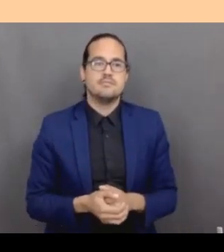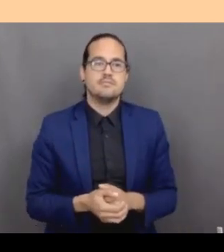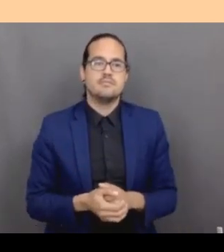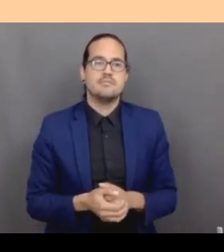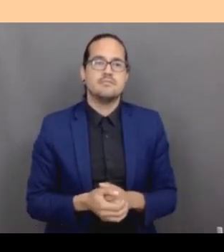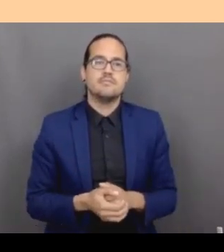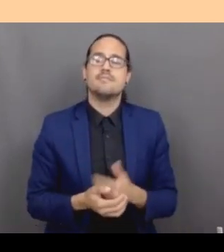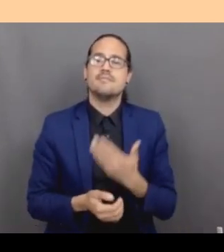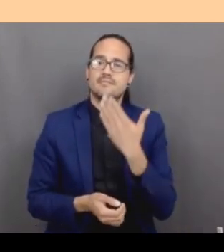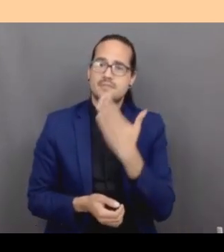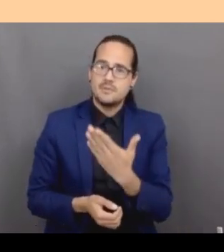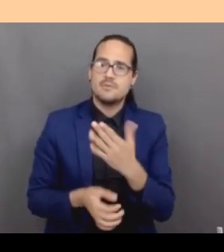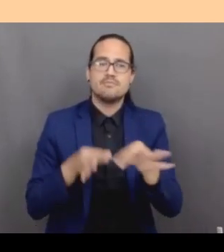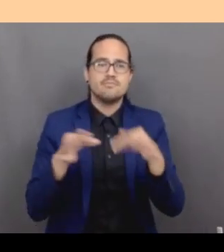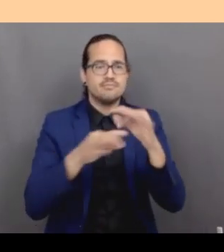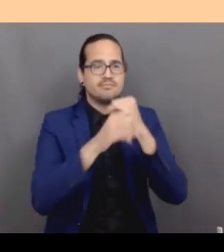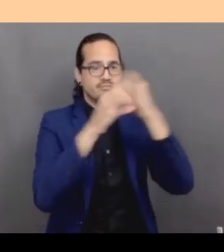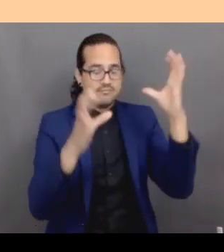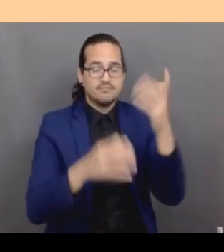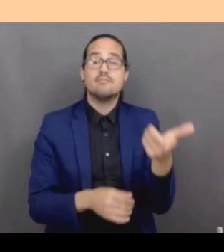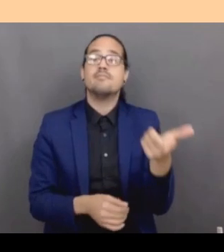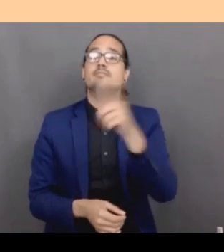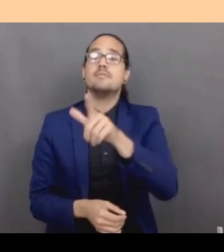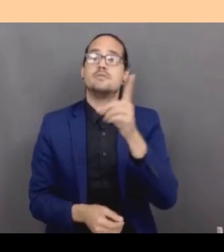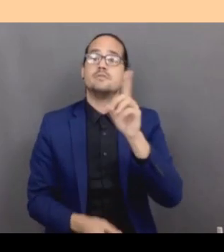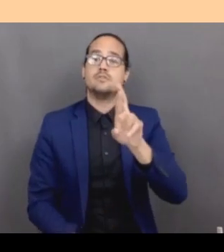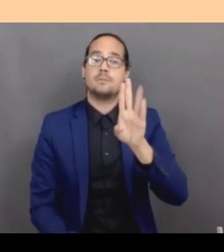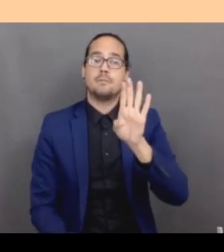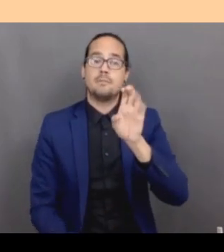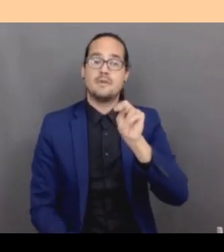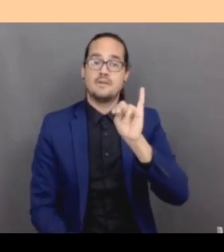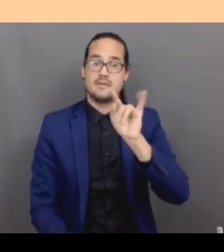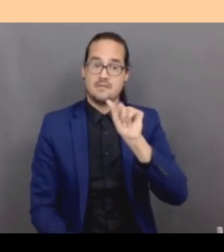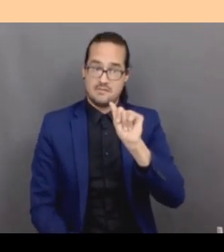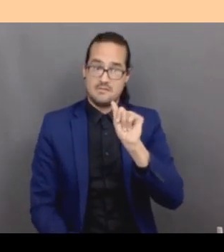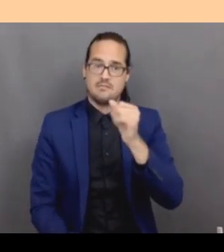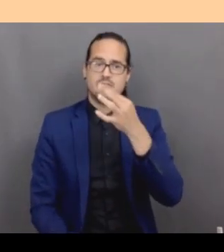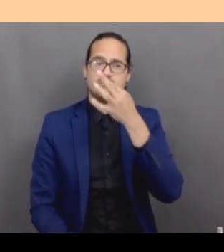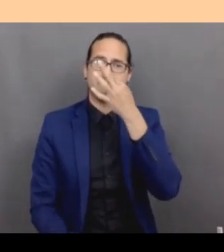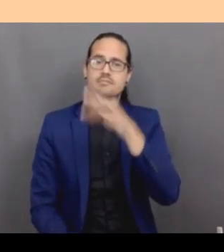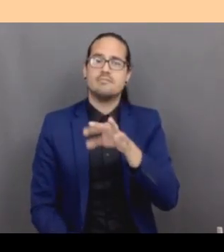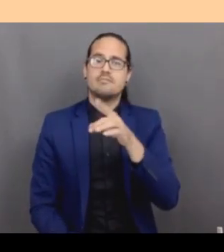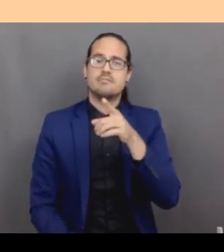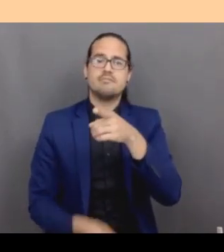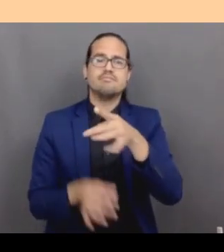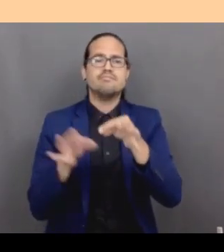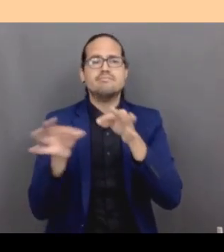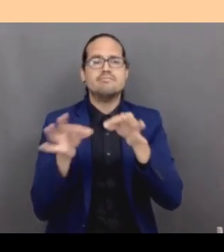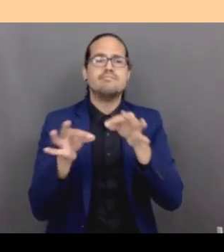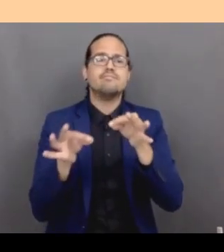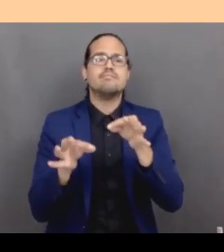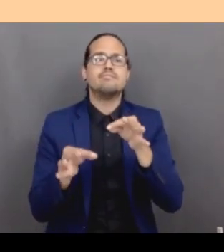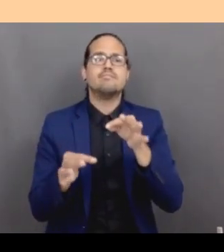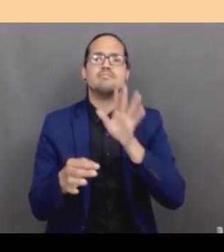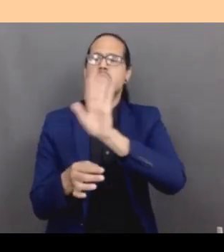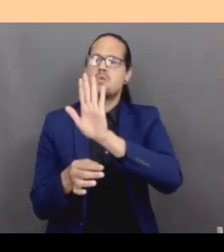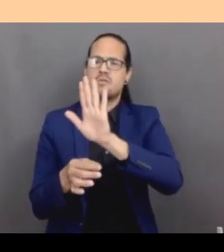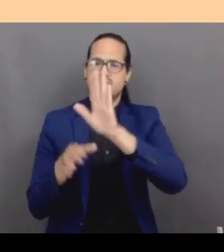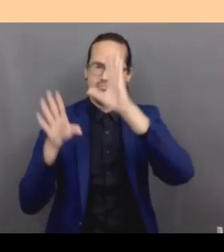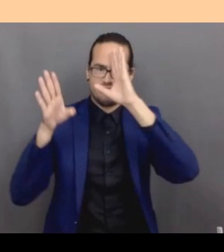Benita, almost, right? I want to shift to your department, which